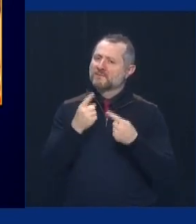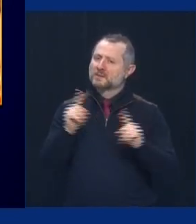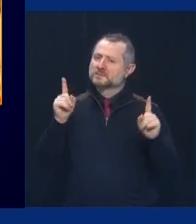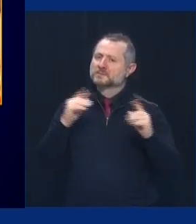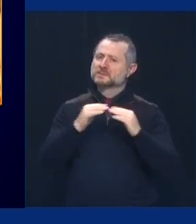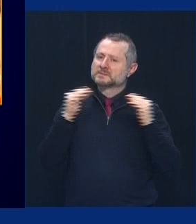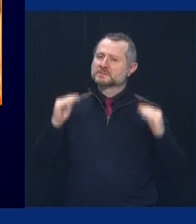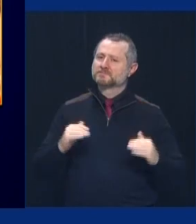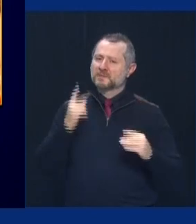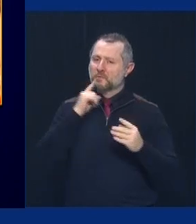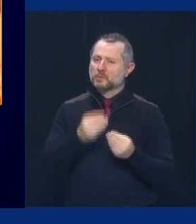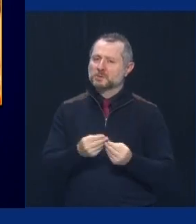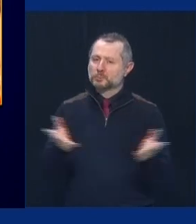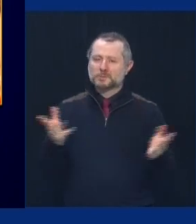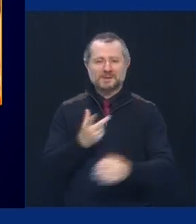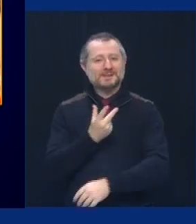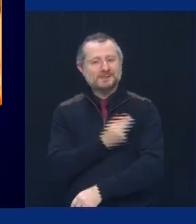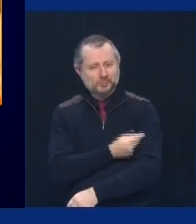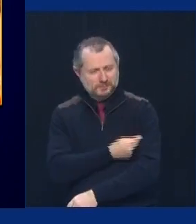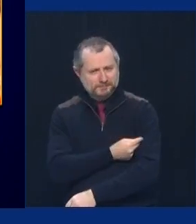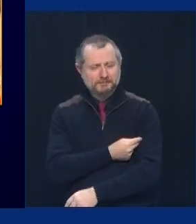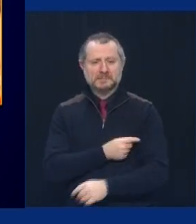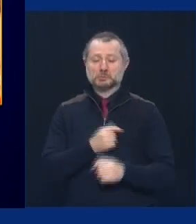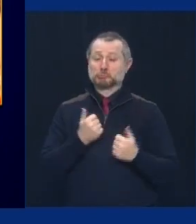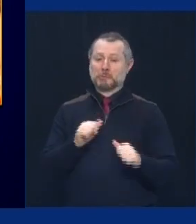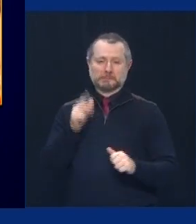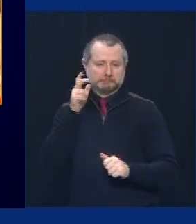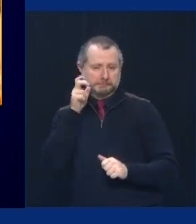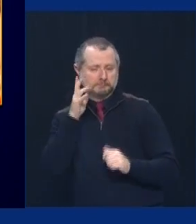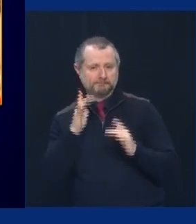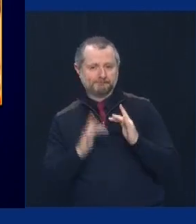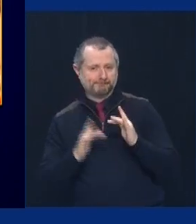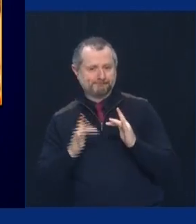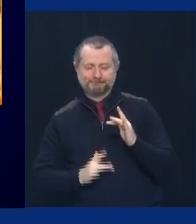of COVID-19 vaccine,